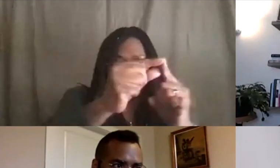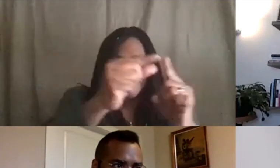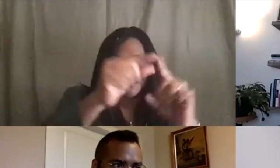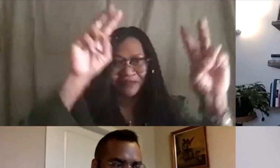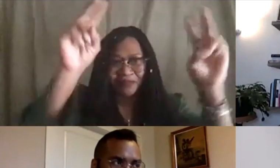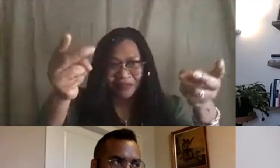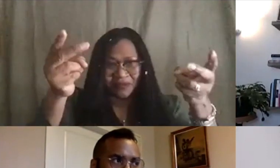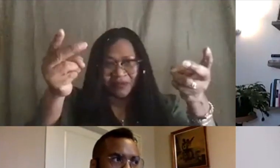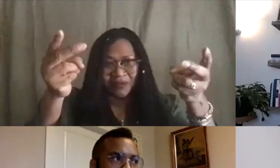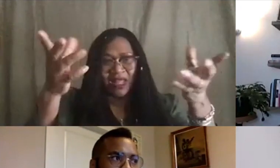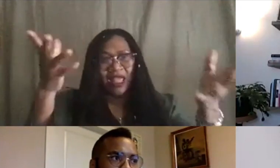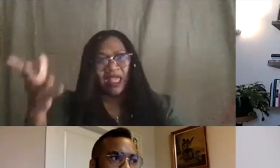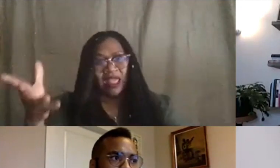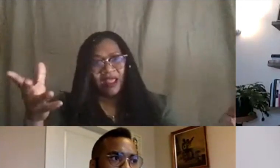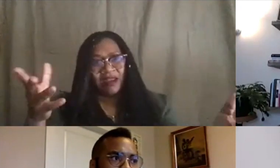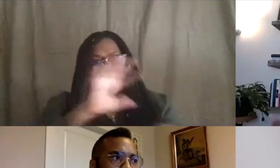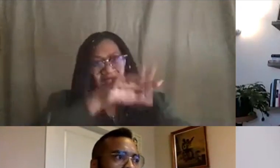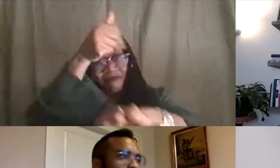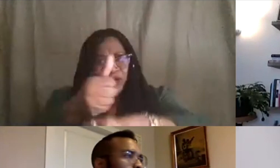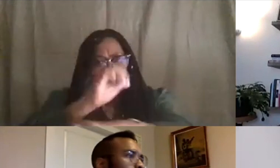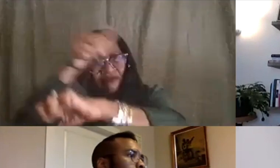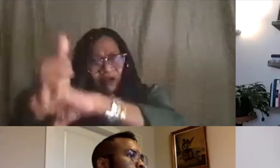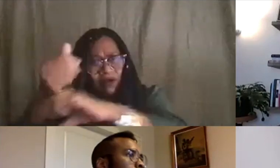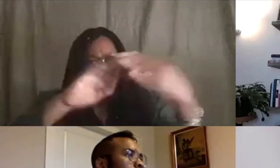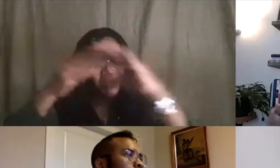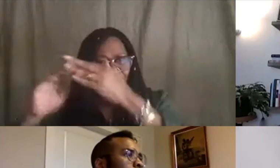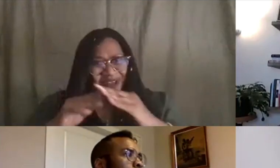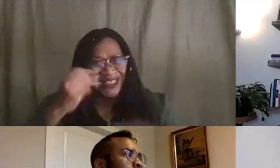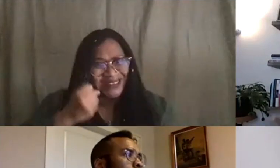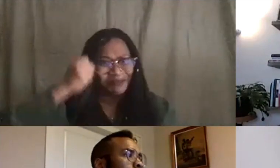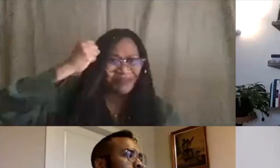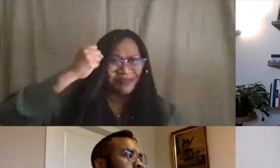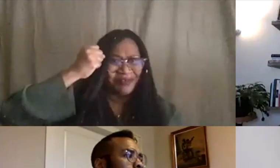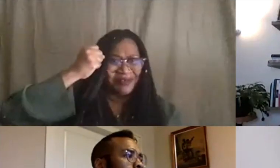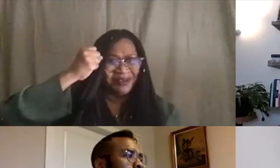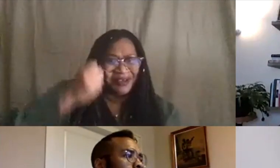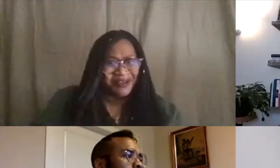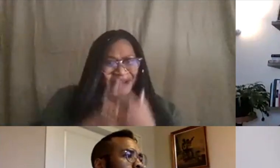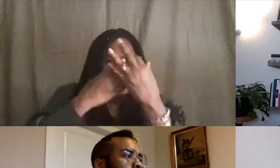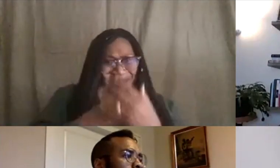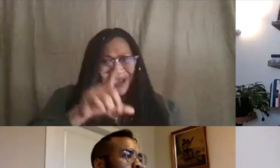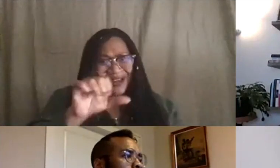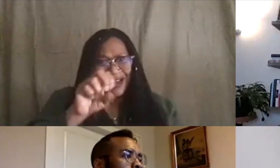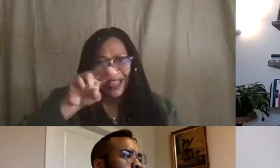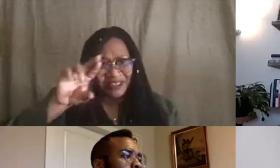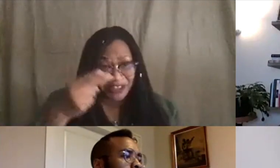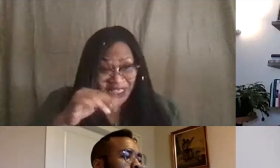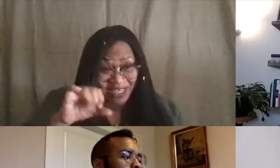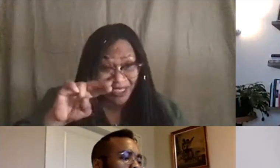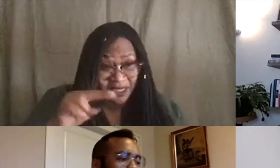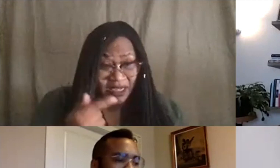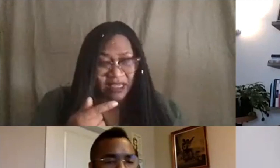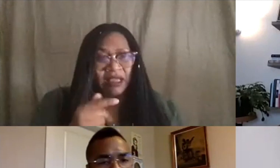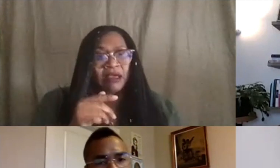form of community formation. It is a necessary process in white racial formation. If you